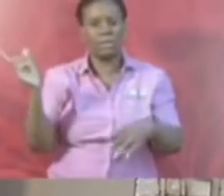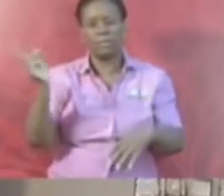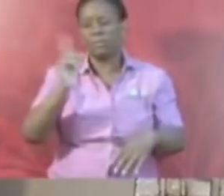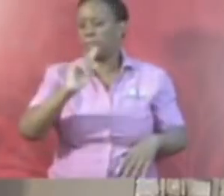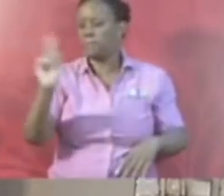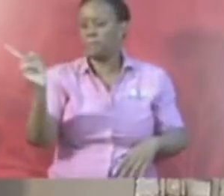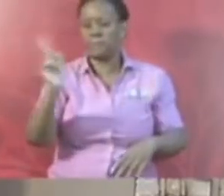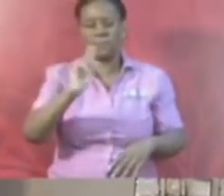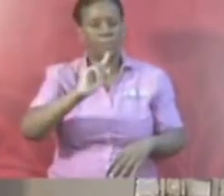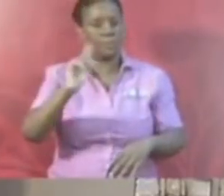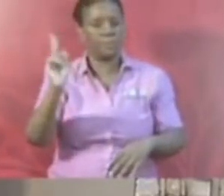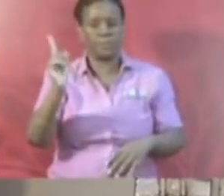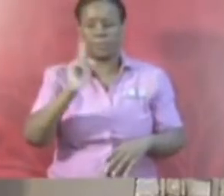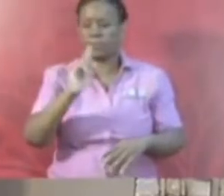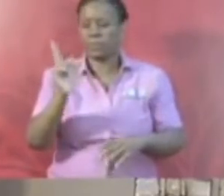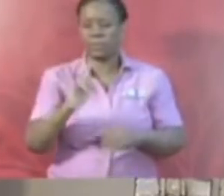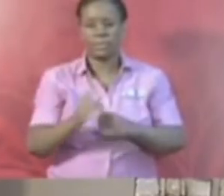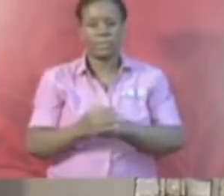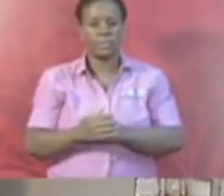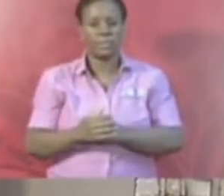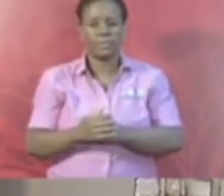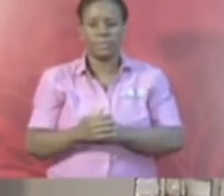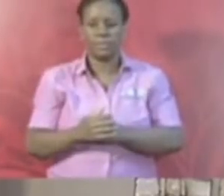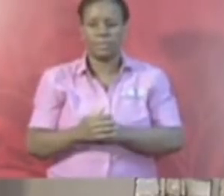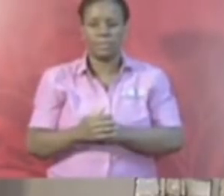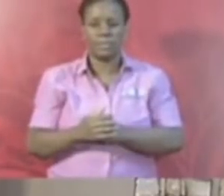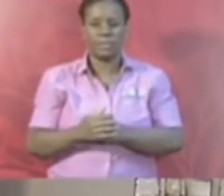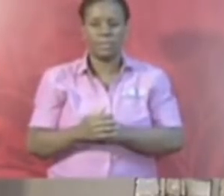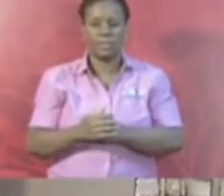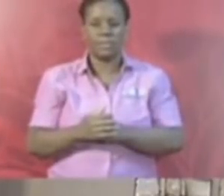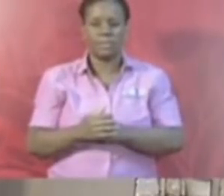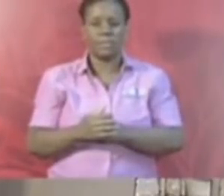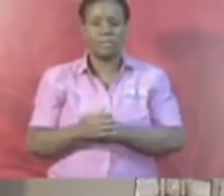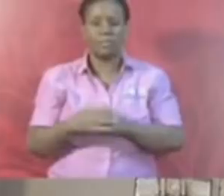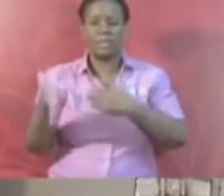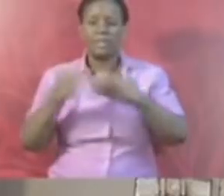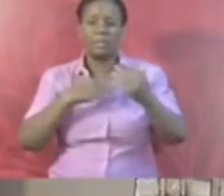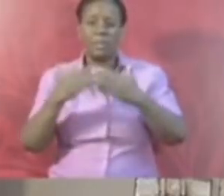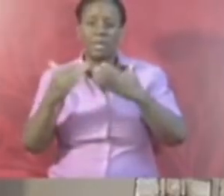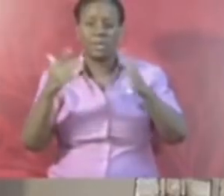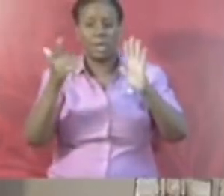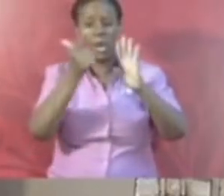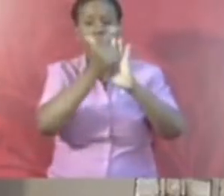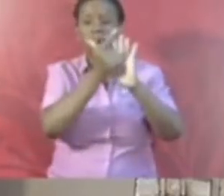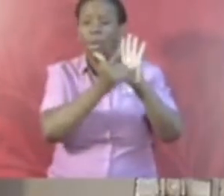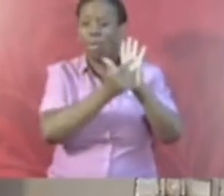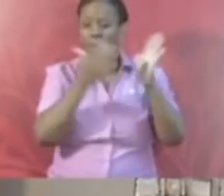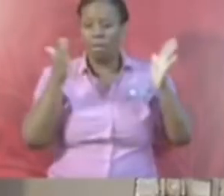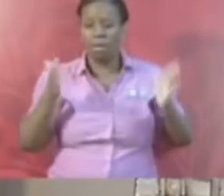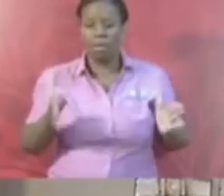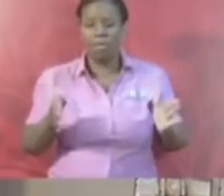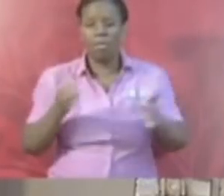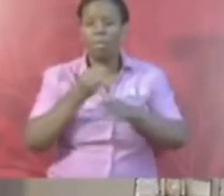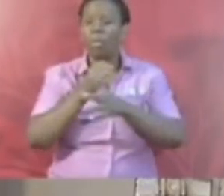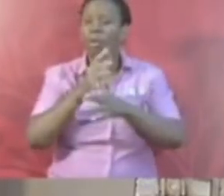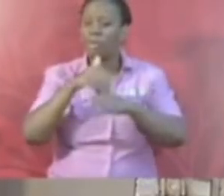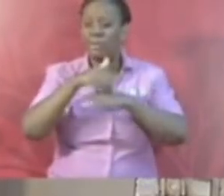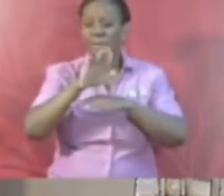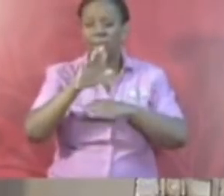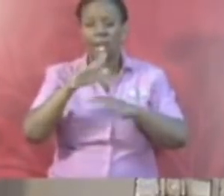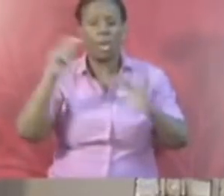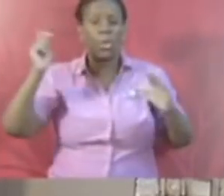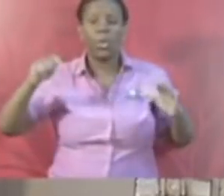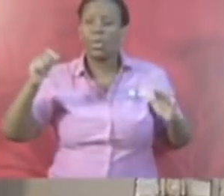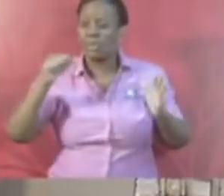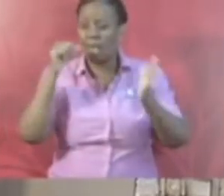want the population to know that by going to lawyers and litigating and pre-action protocol letters against the Minister